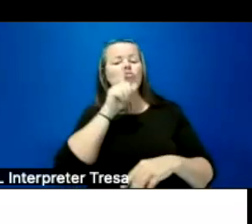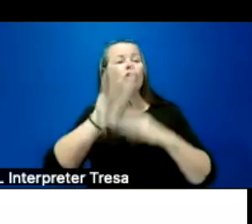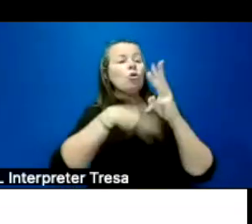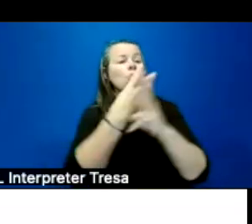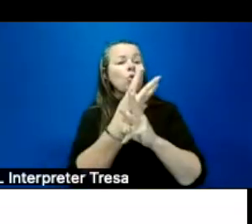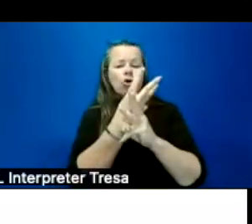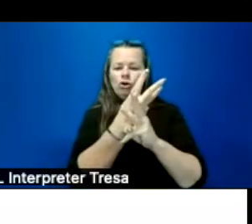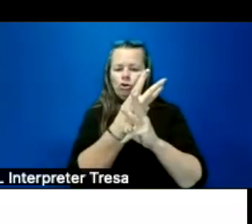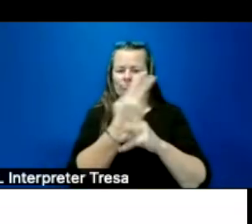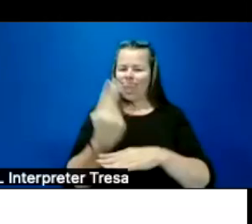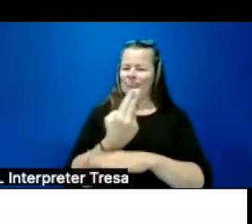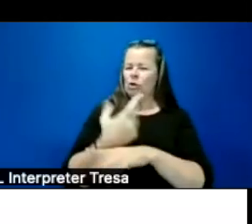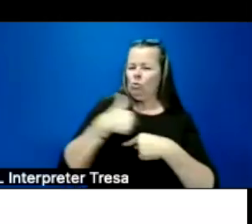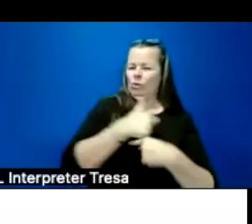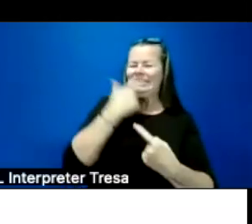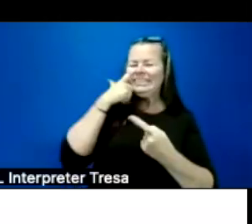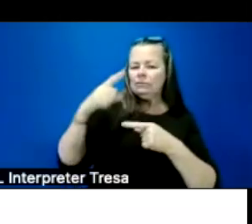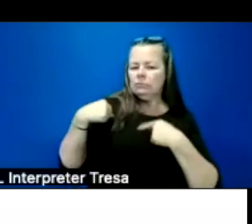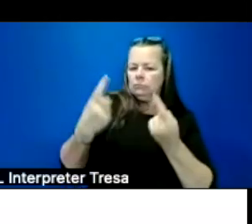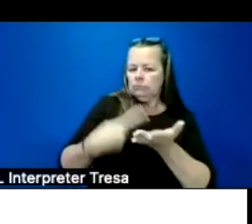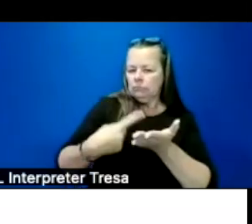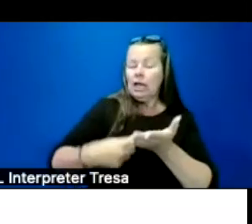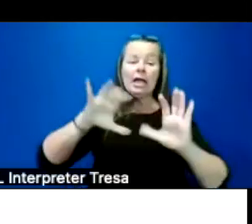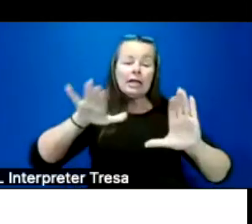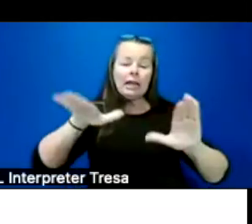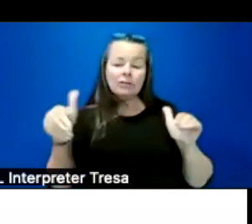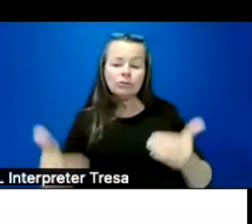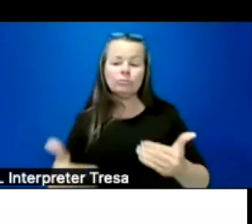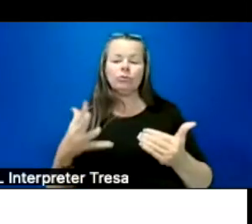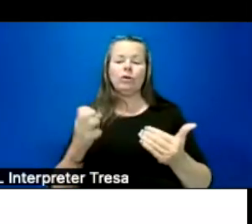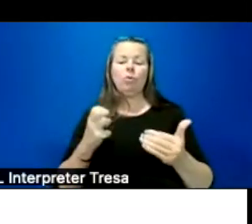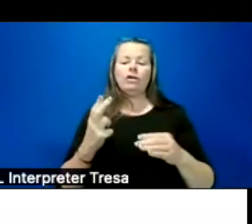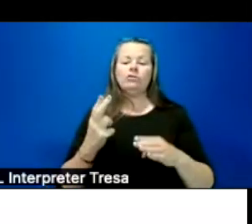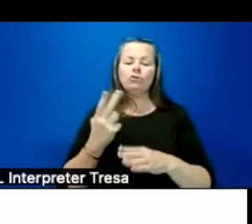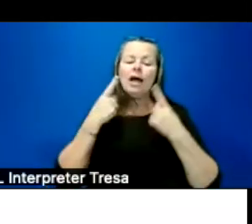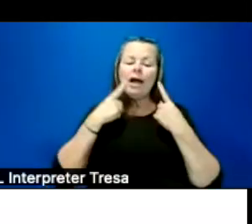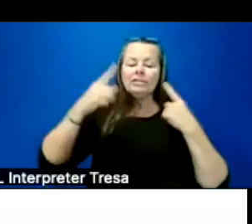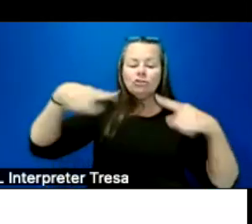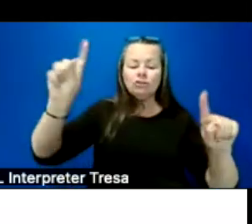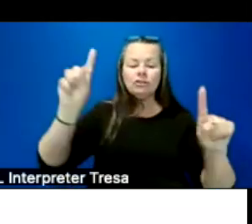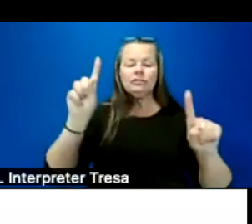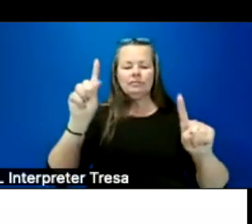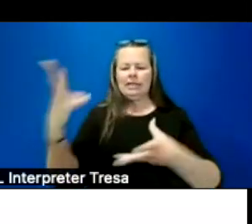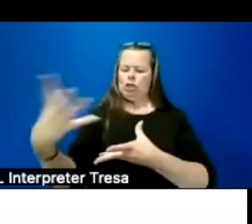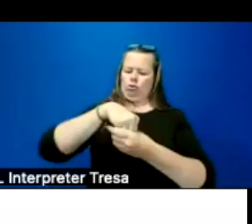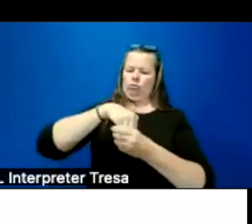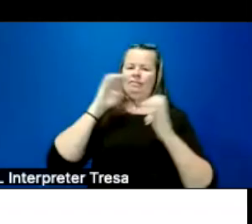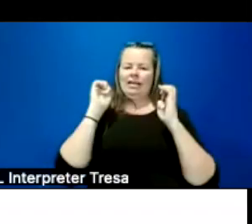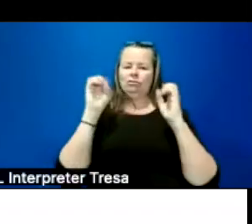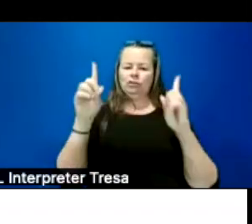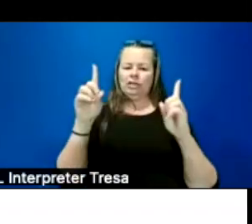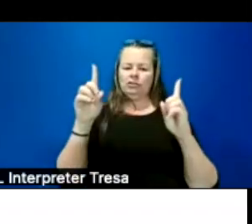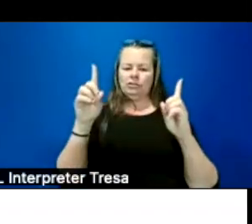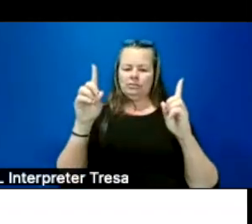about it. So we have the classrooms, and we want to achieve inclusive education, and that does not only mean that the